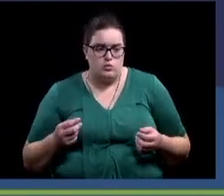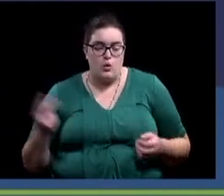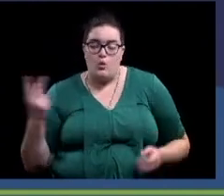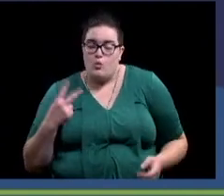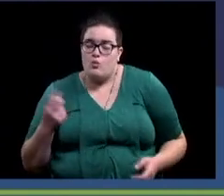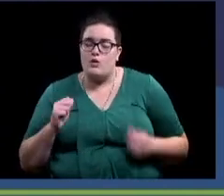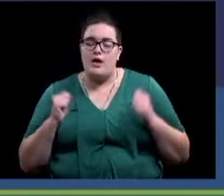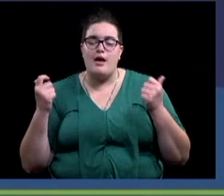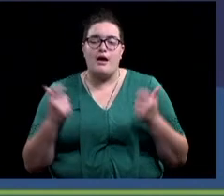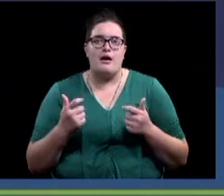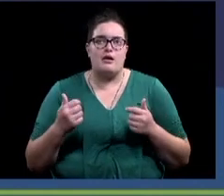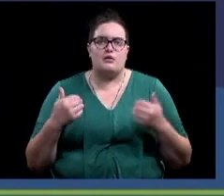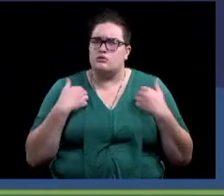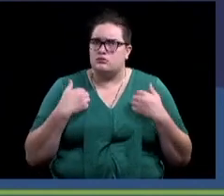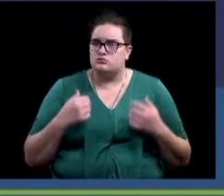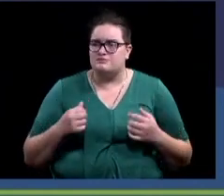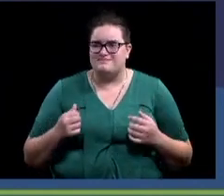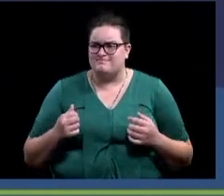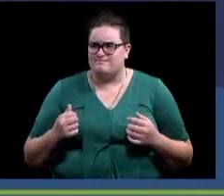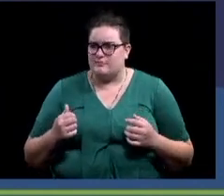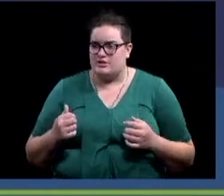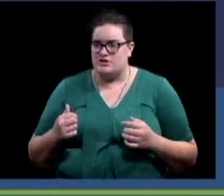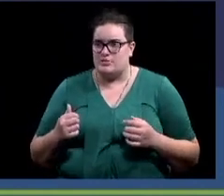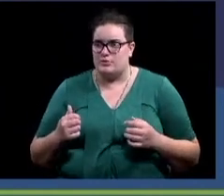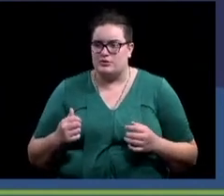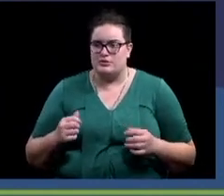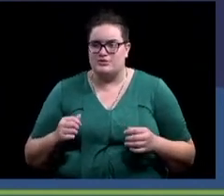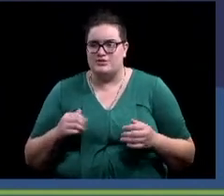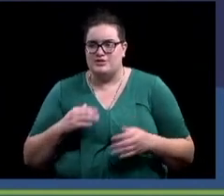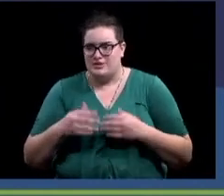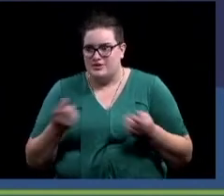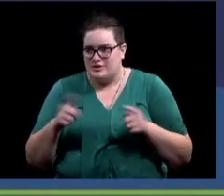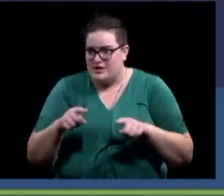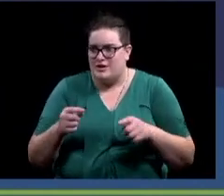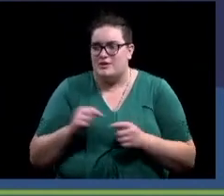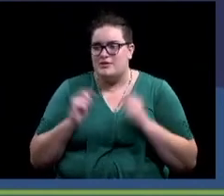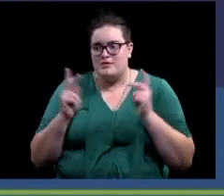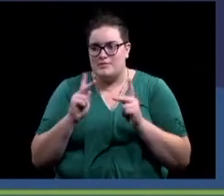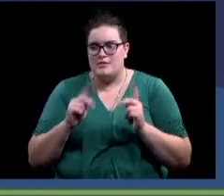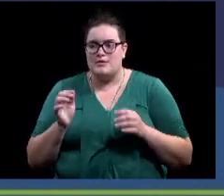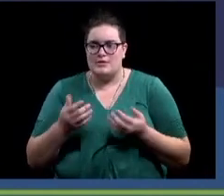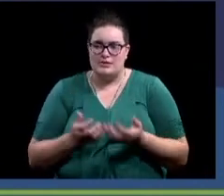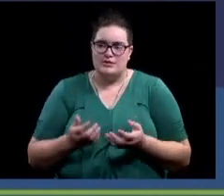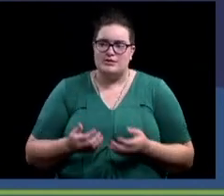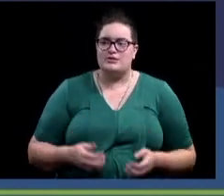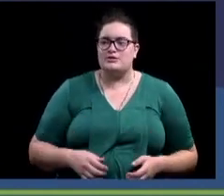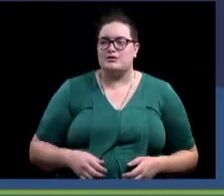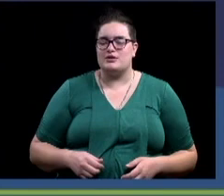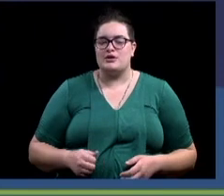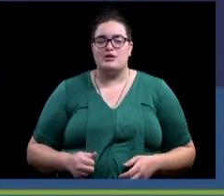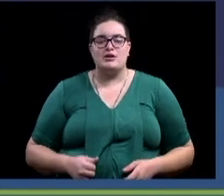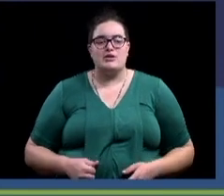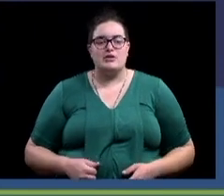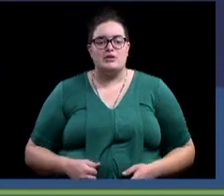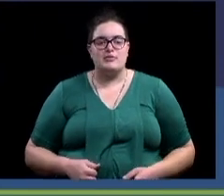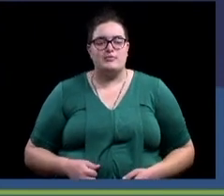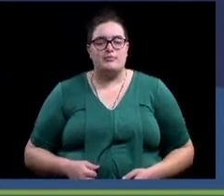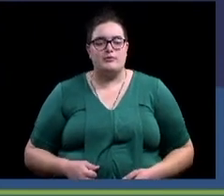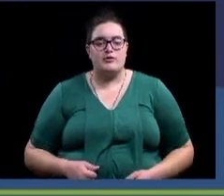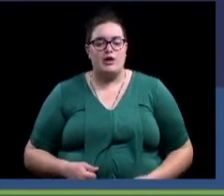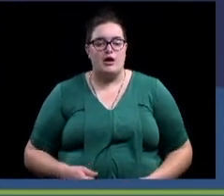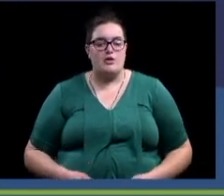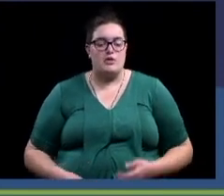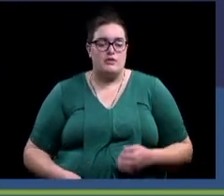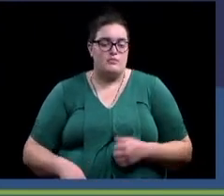a day-to-day basis. They make every interaction. They're putting money in the bank of trust with our citizens. They know